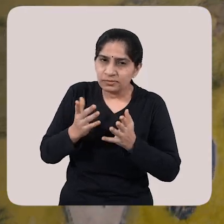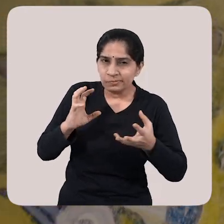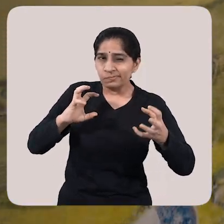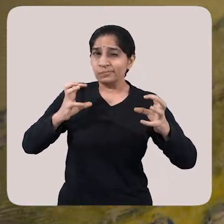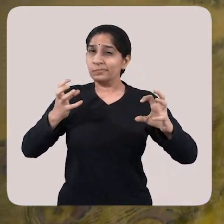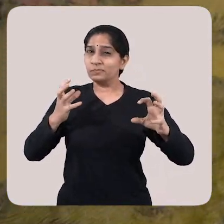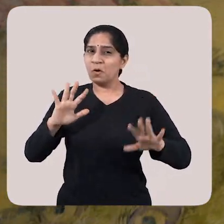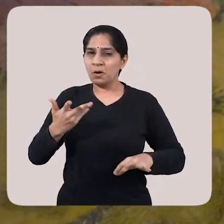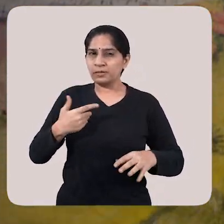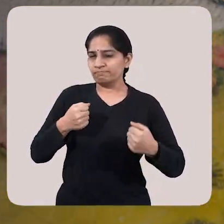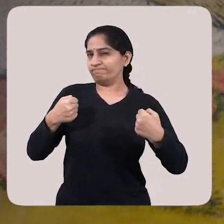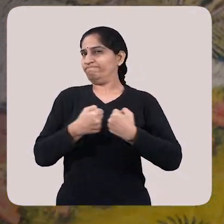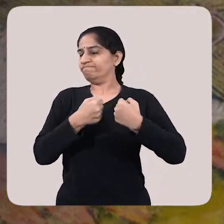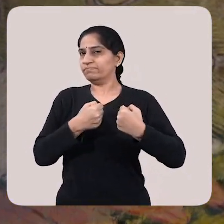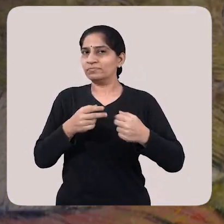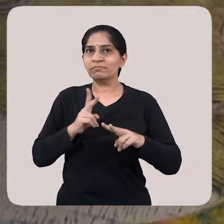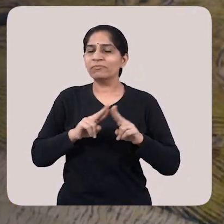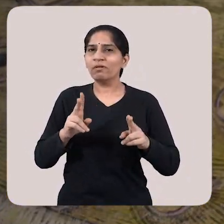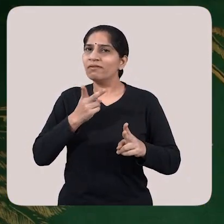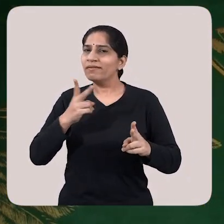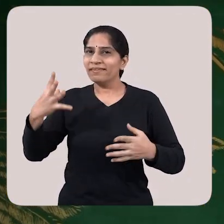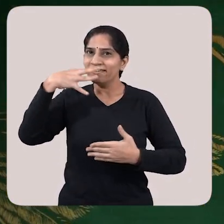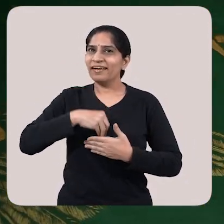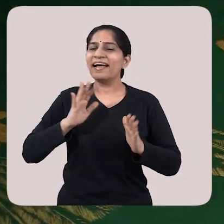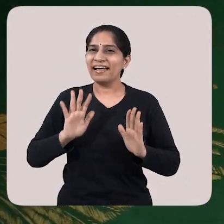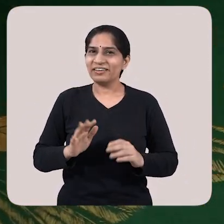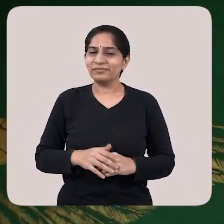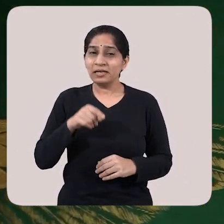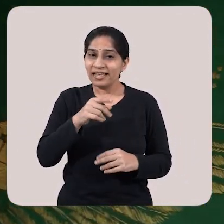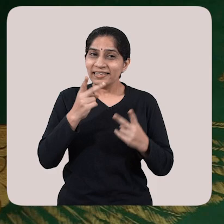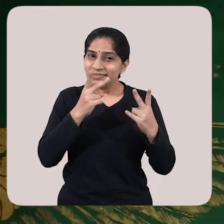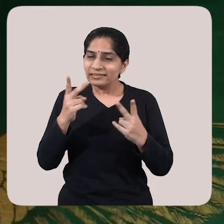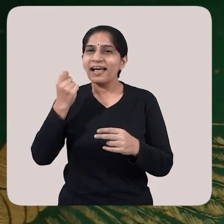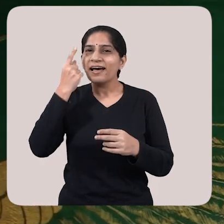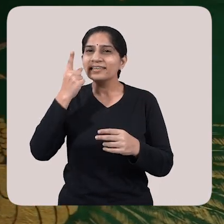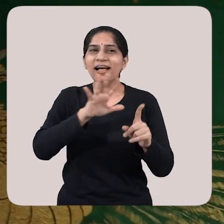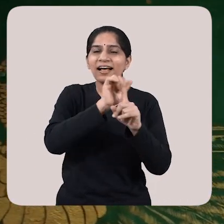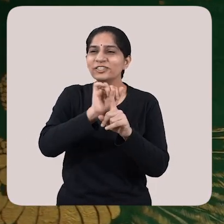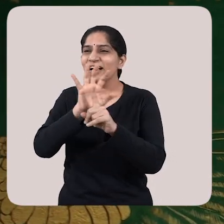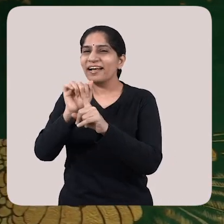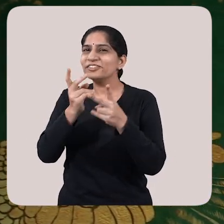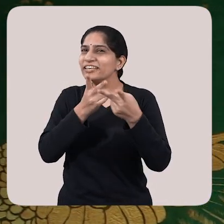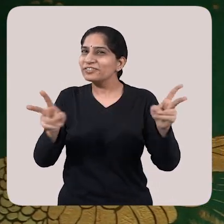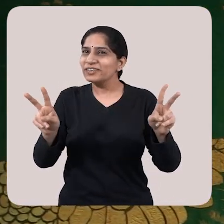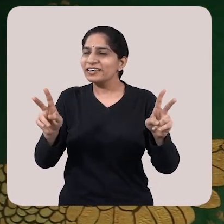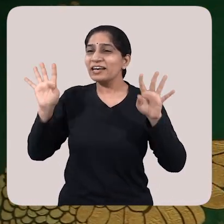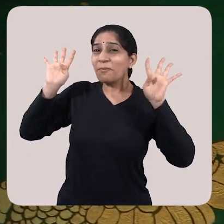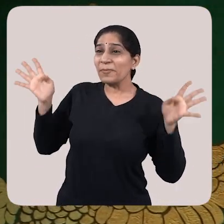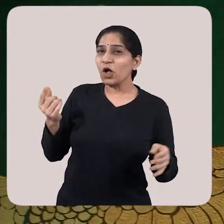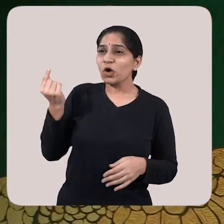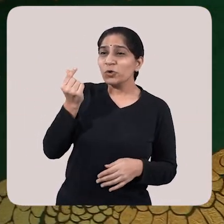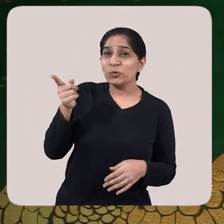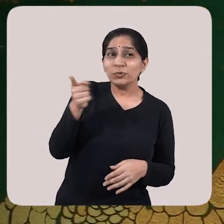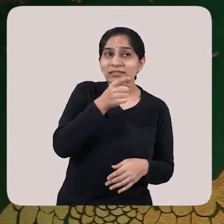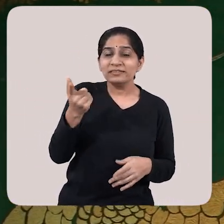devotion, contempt, or dispute. This makes the extremes of human emotion apparent and makes us think about